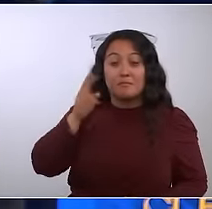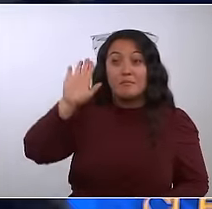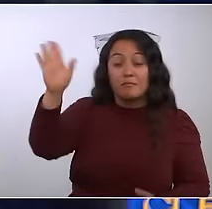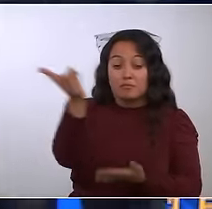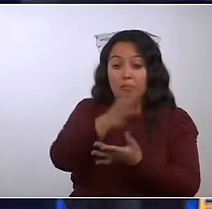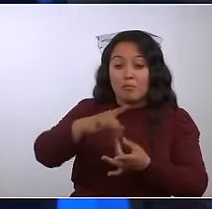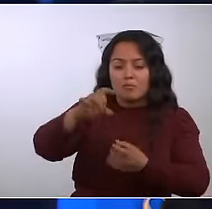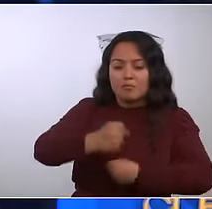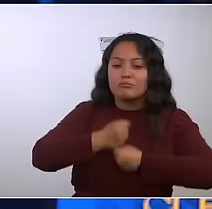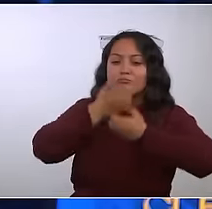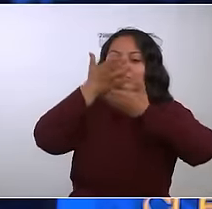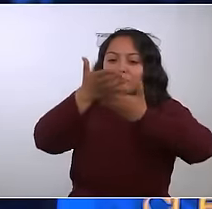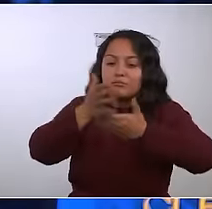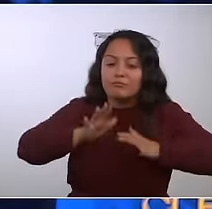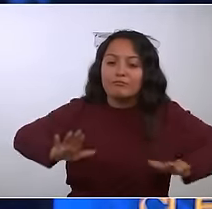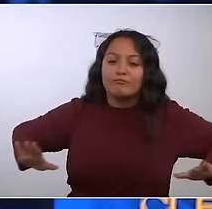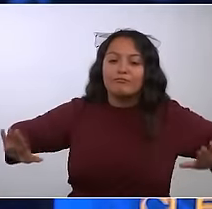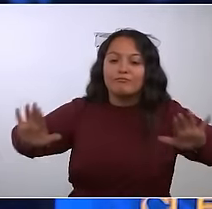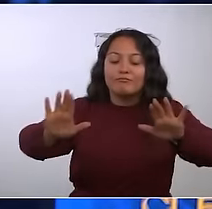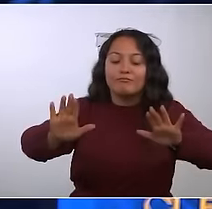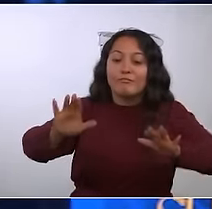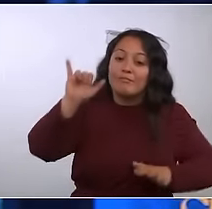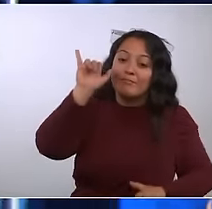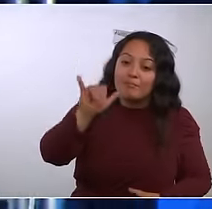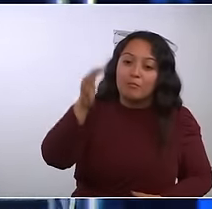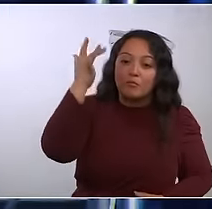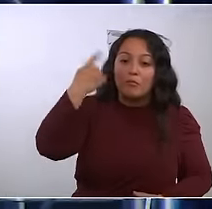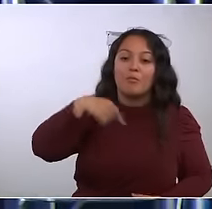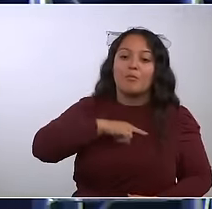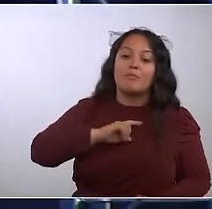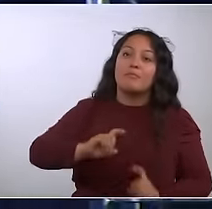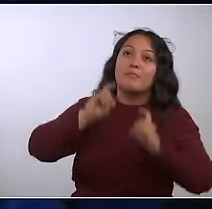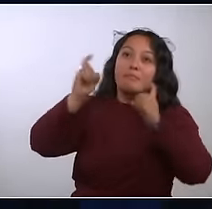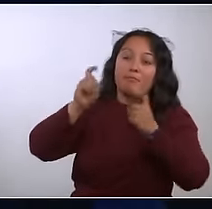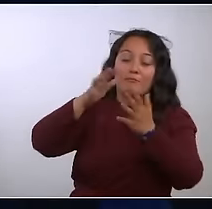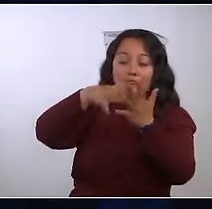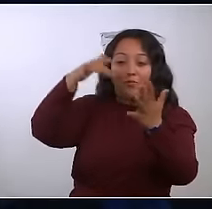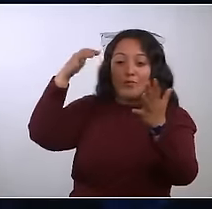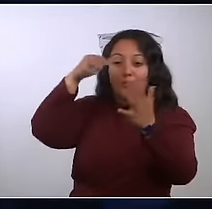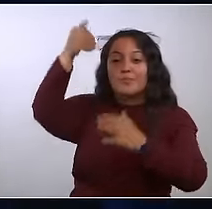Holy Ghost, gloria, and give him glory.